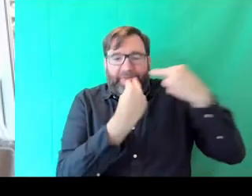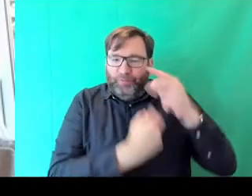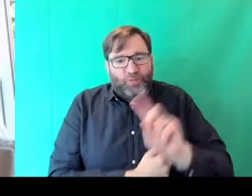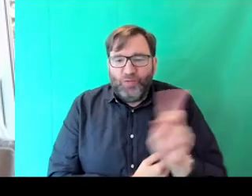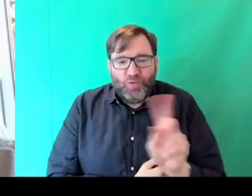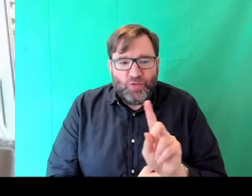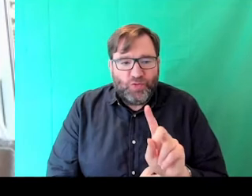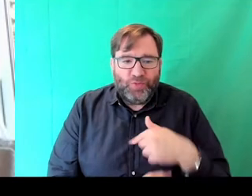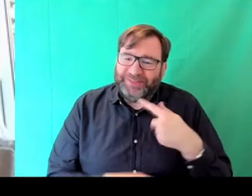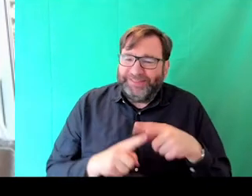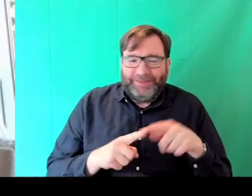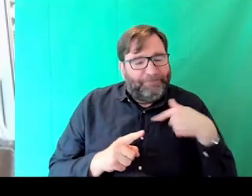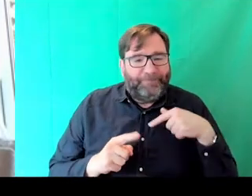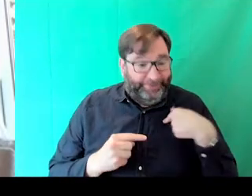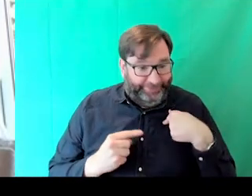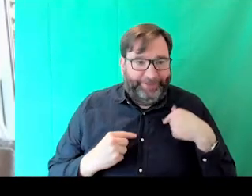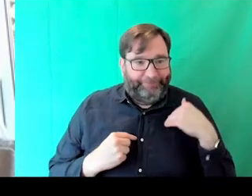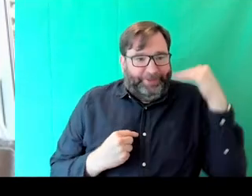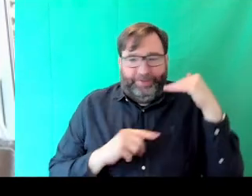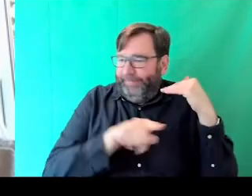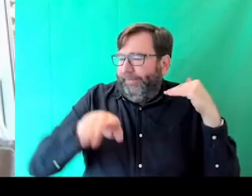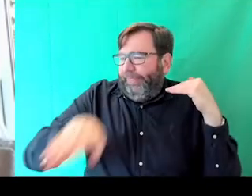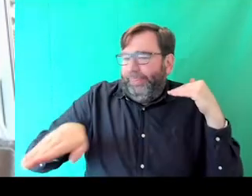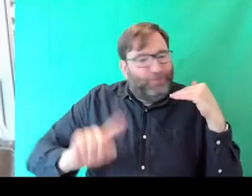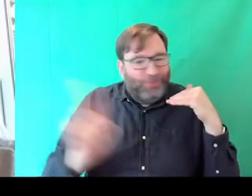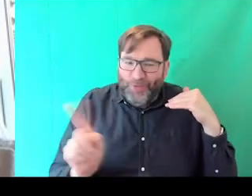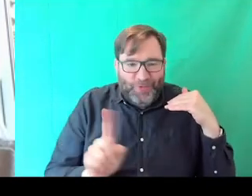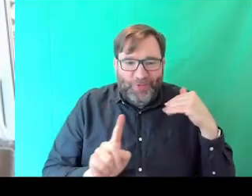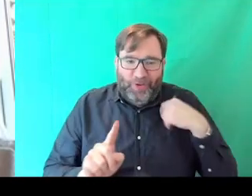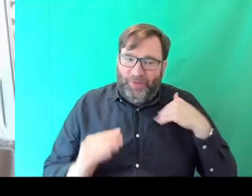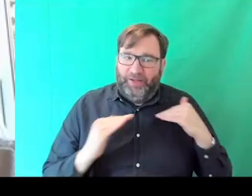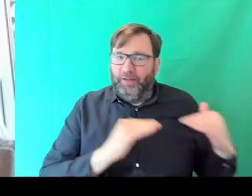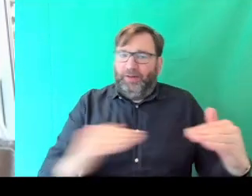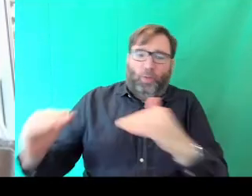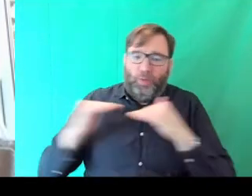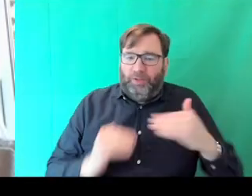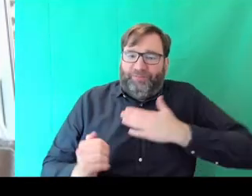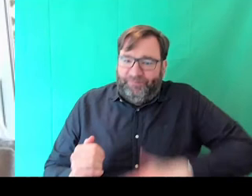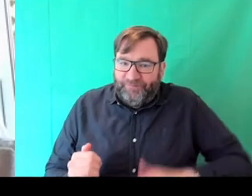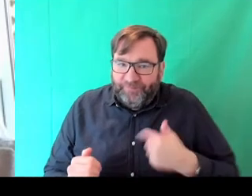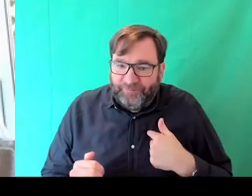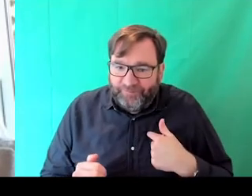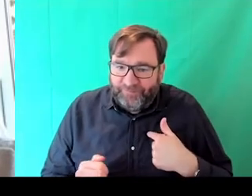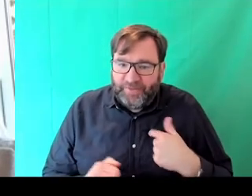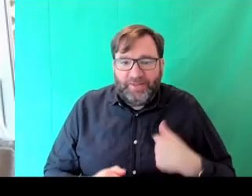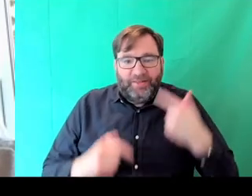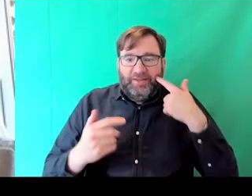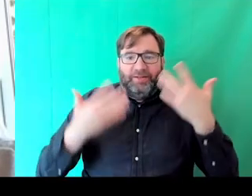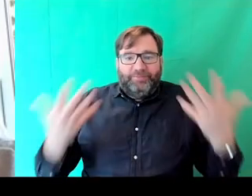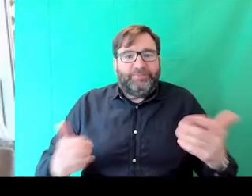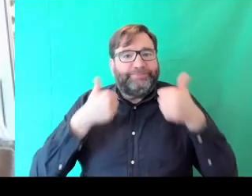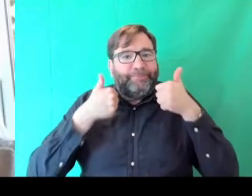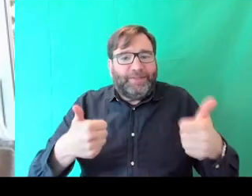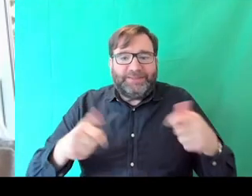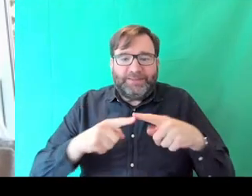and workplace is that as a person with a disability, I have to advocate for those needs. And sometimes people